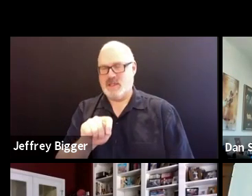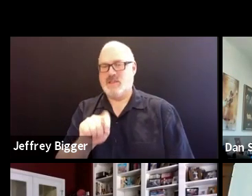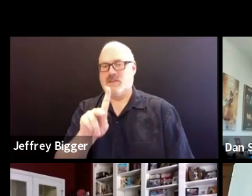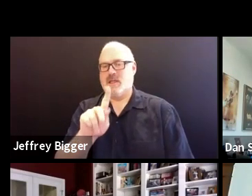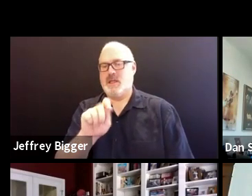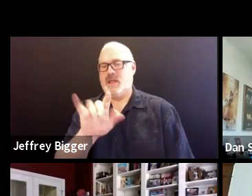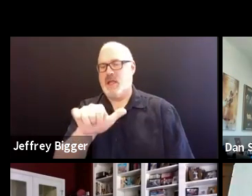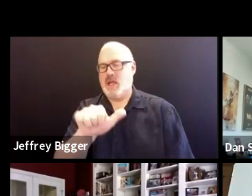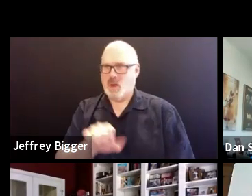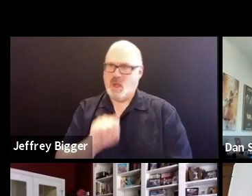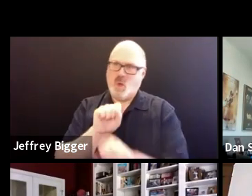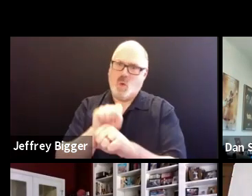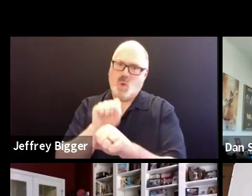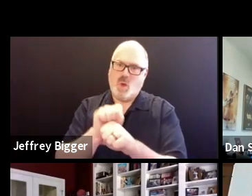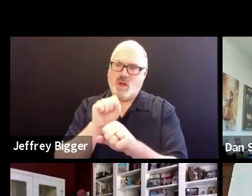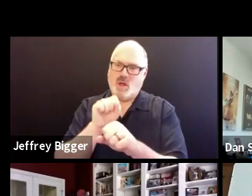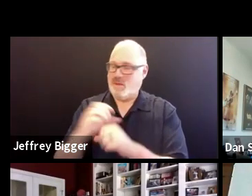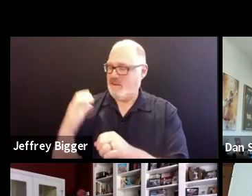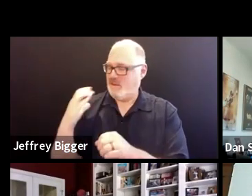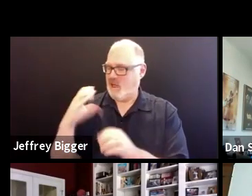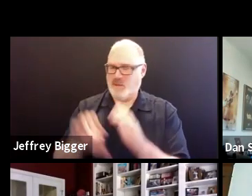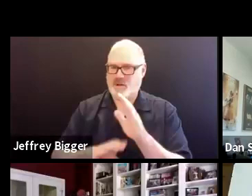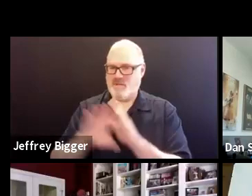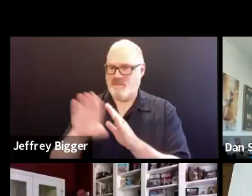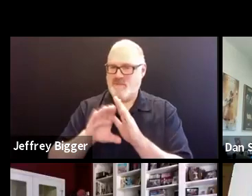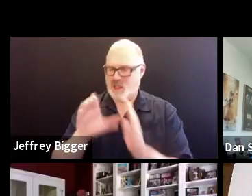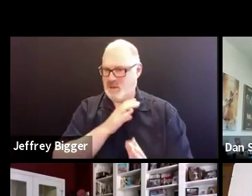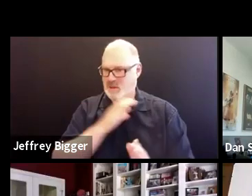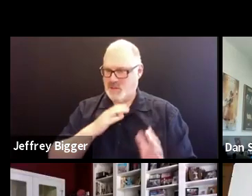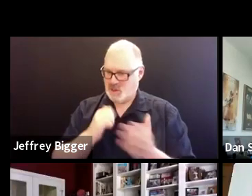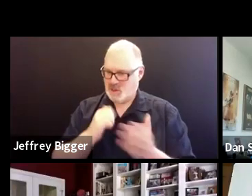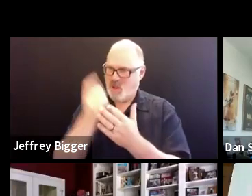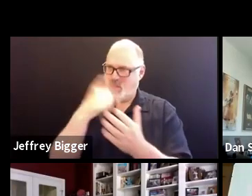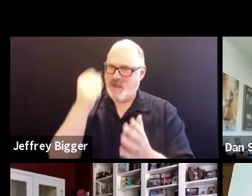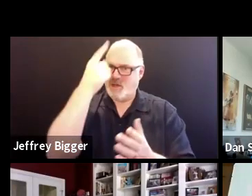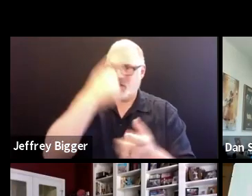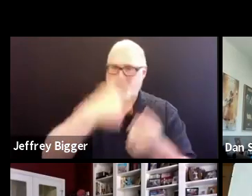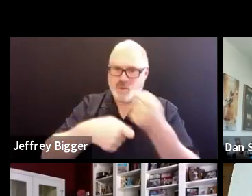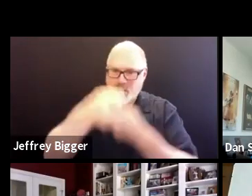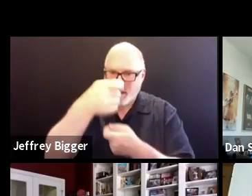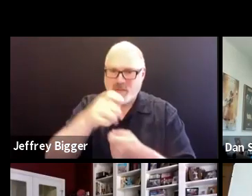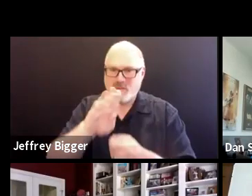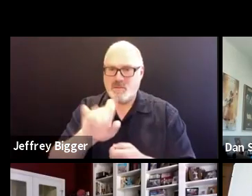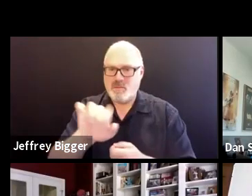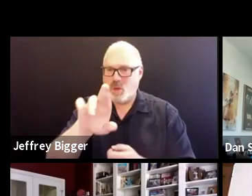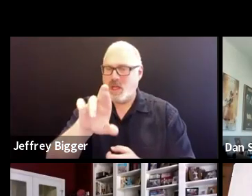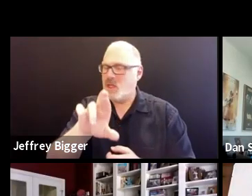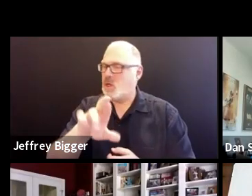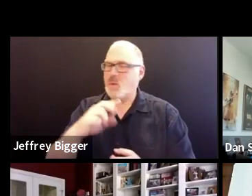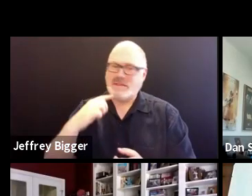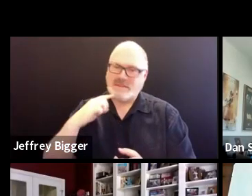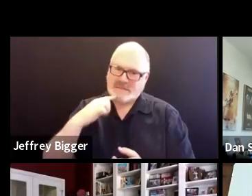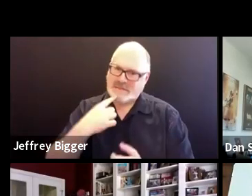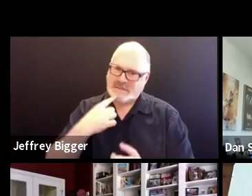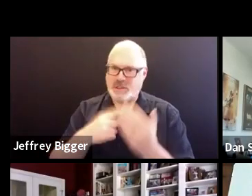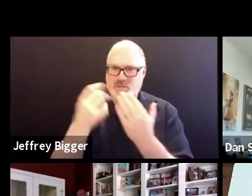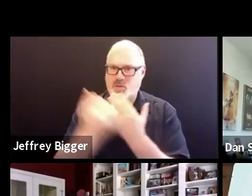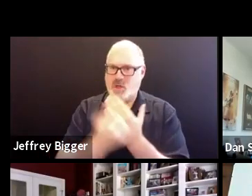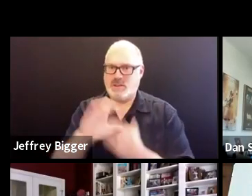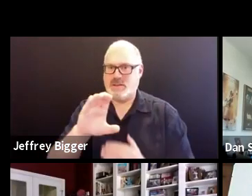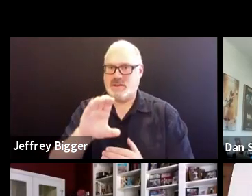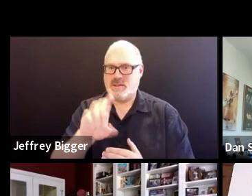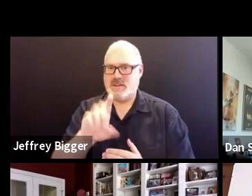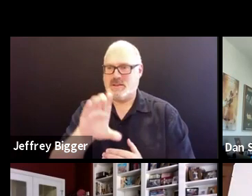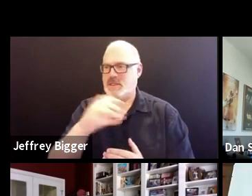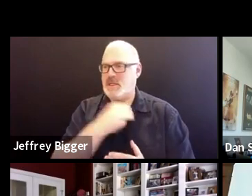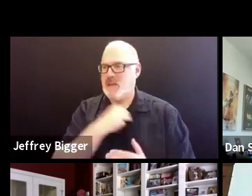with the Capital Development Committee members to help them understand that replacement of the boiler was a critical project. The CDC